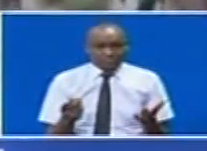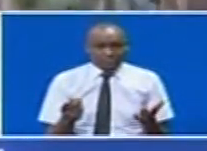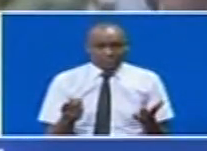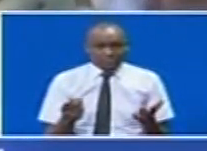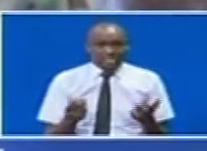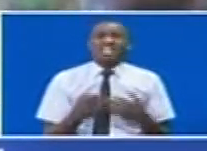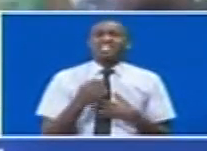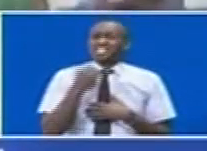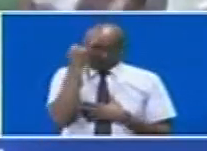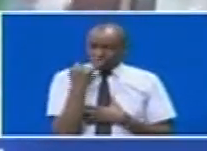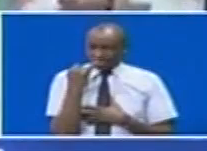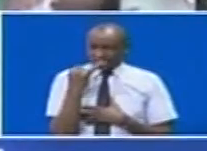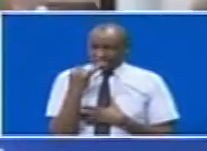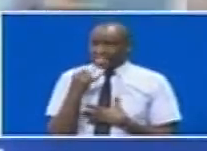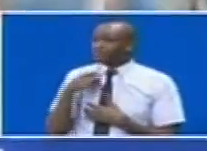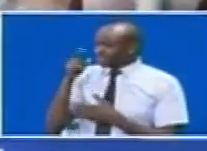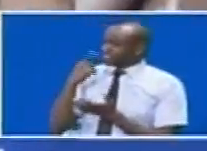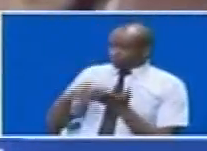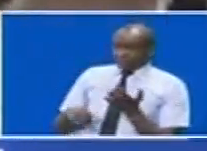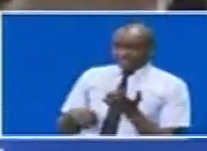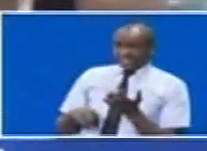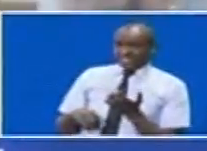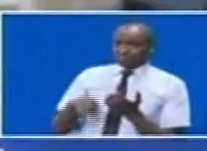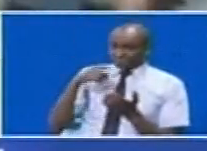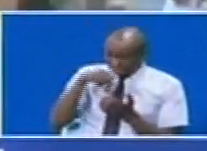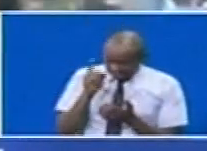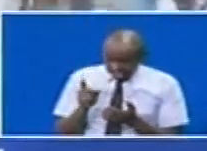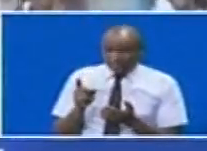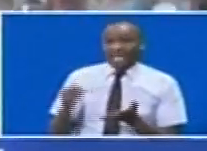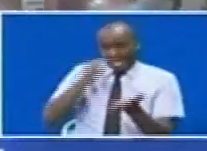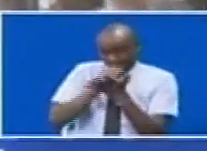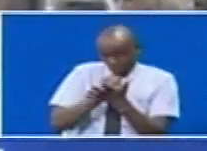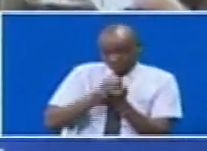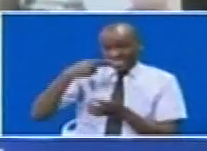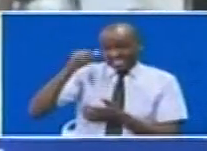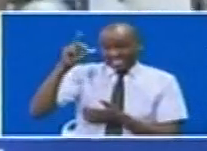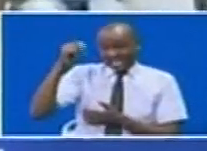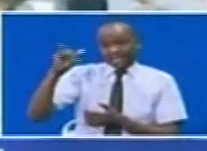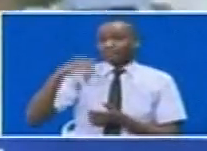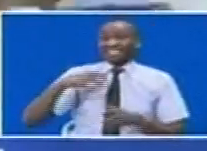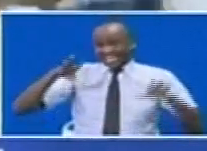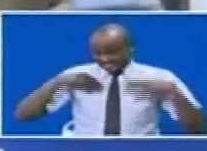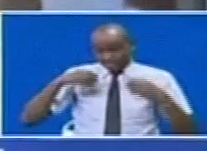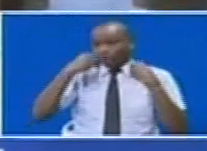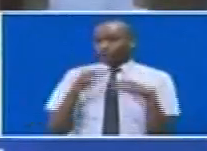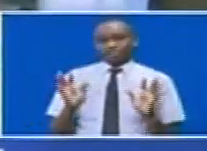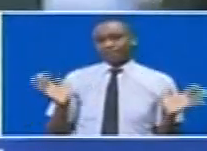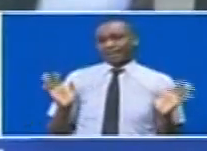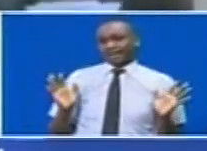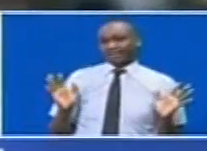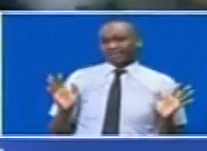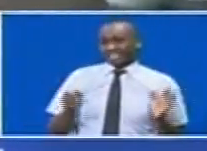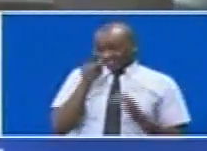Yvonne, first of all, he said he has endorsed Hillary, but he did not concede defeat. So that is